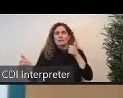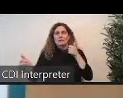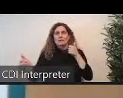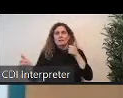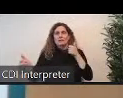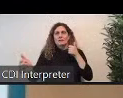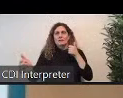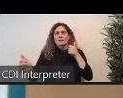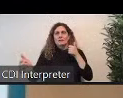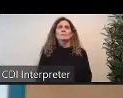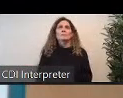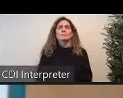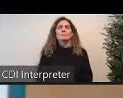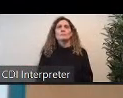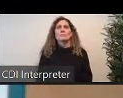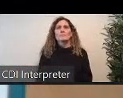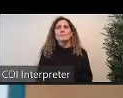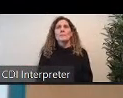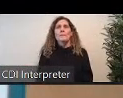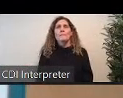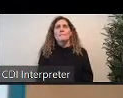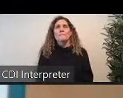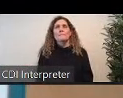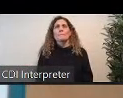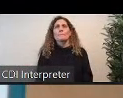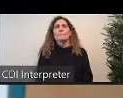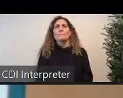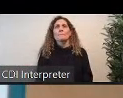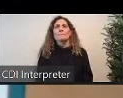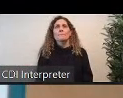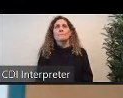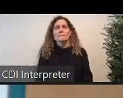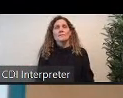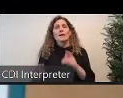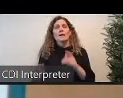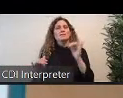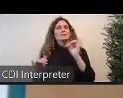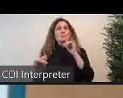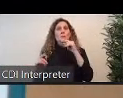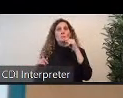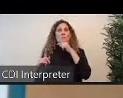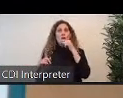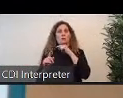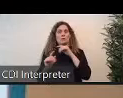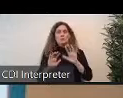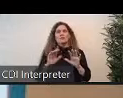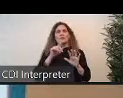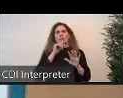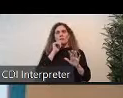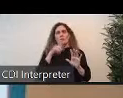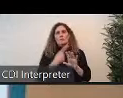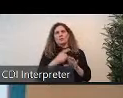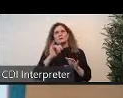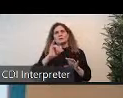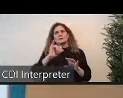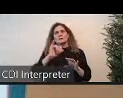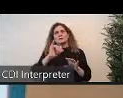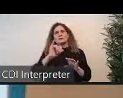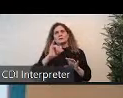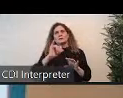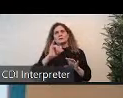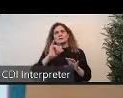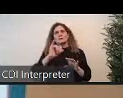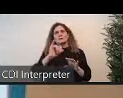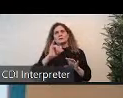Wisconsin is unlike any other state in the country. So I think vaccine limitations are all too common across